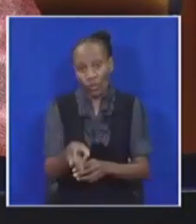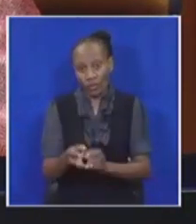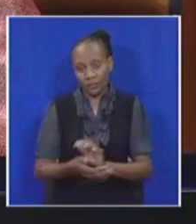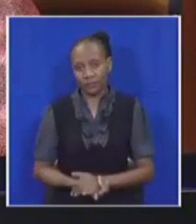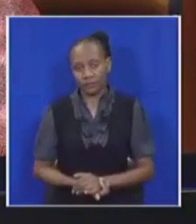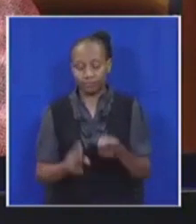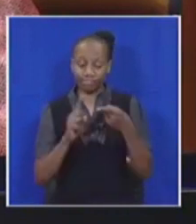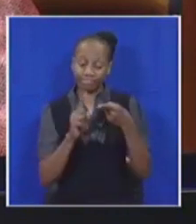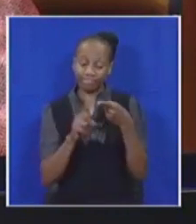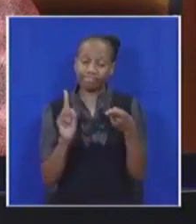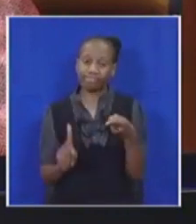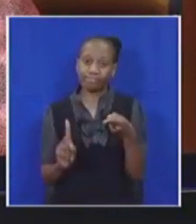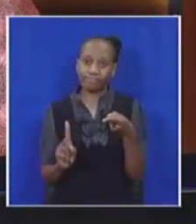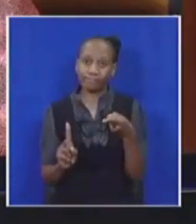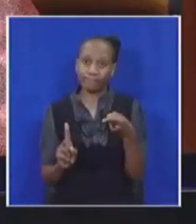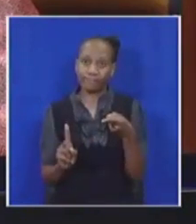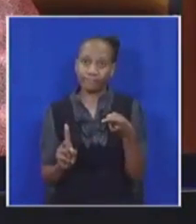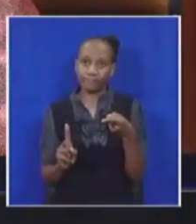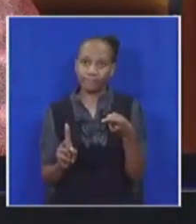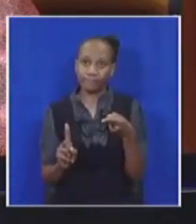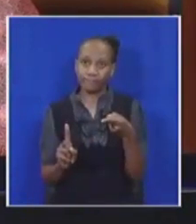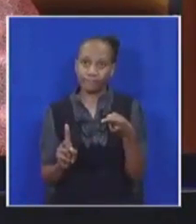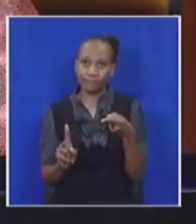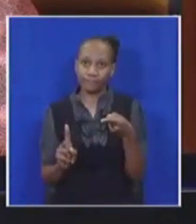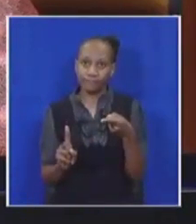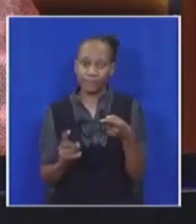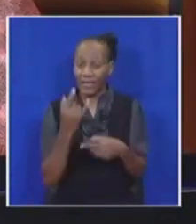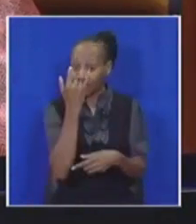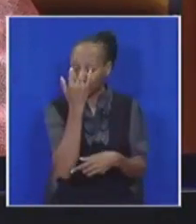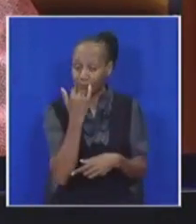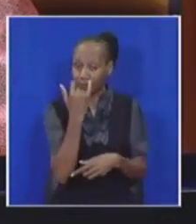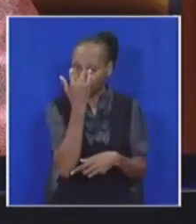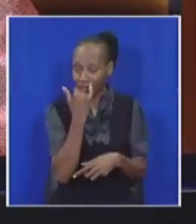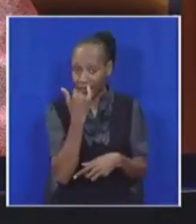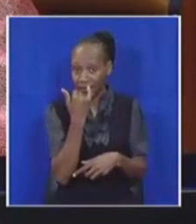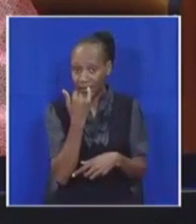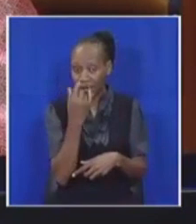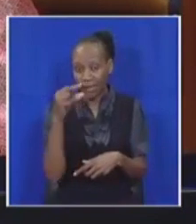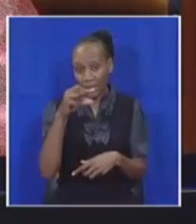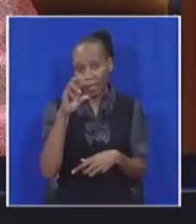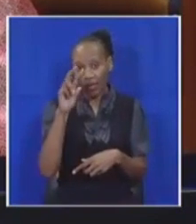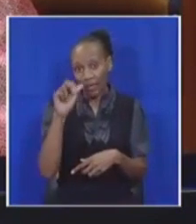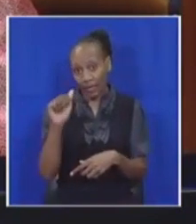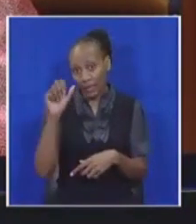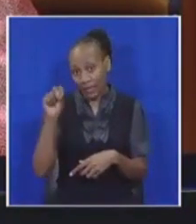The first one was an alleged release of tear gas or pepper spray in the gallery.